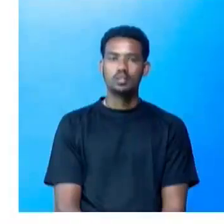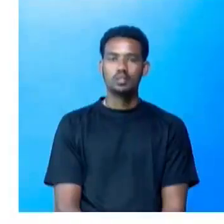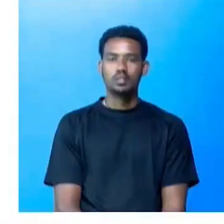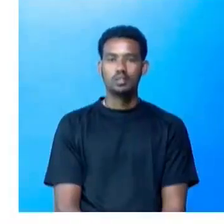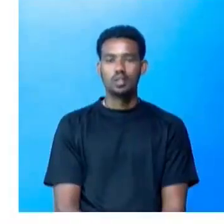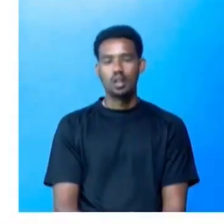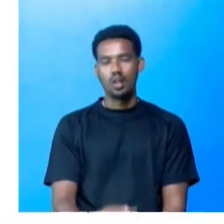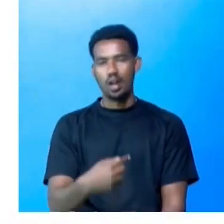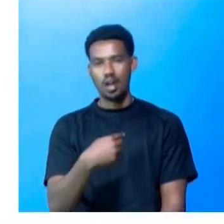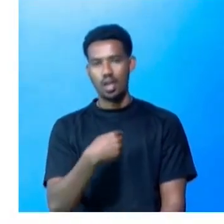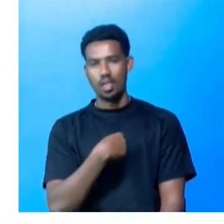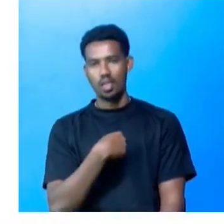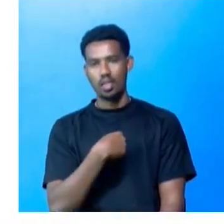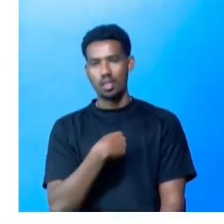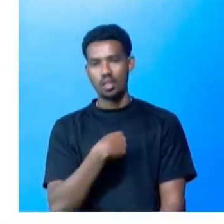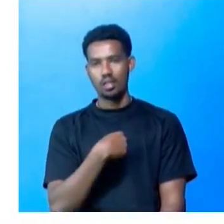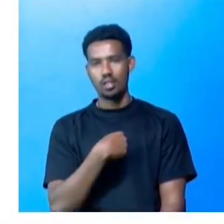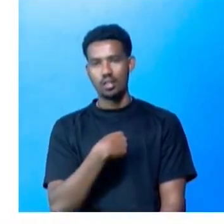I